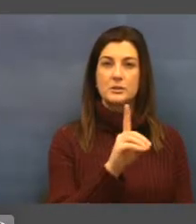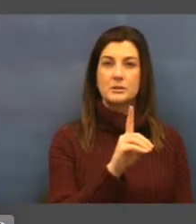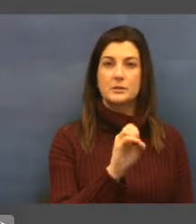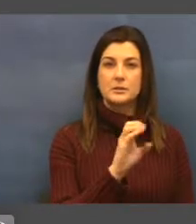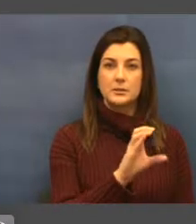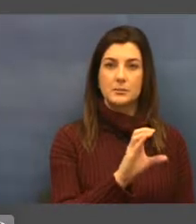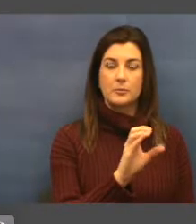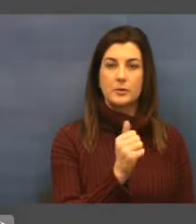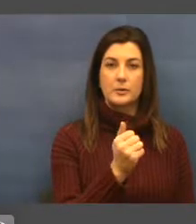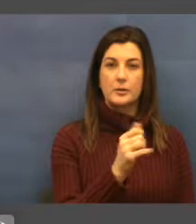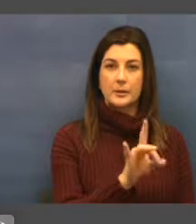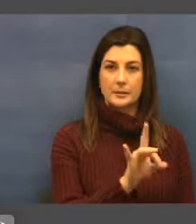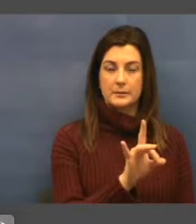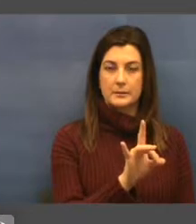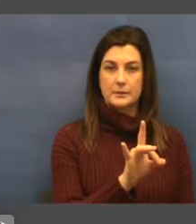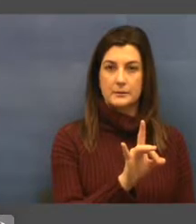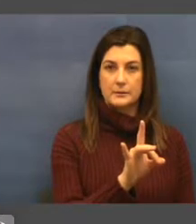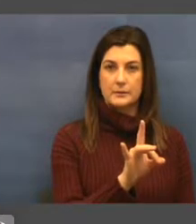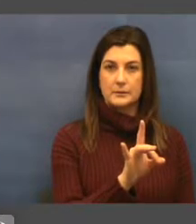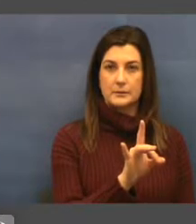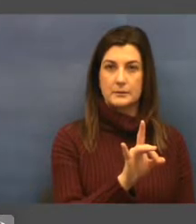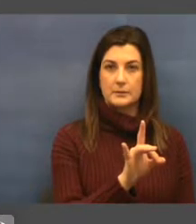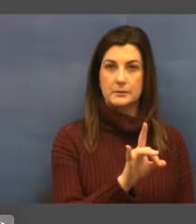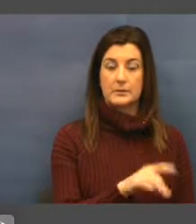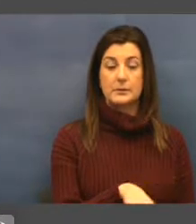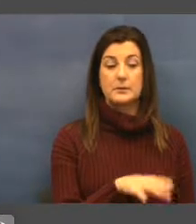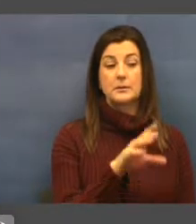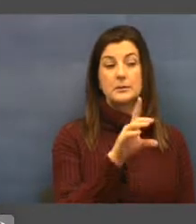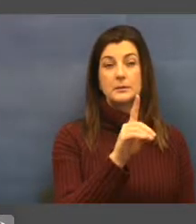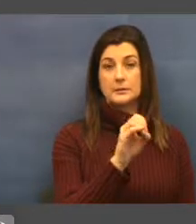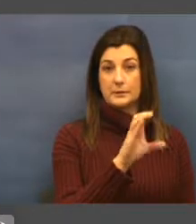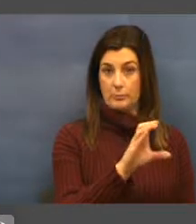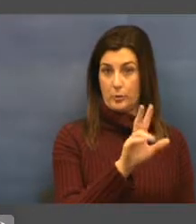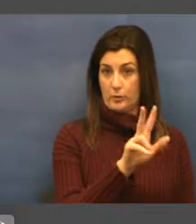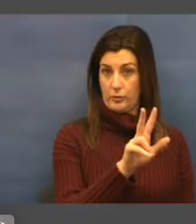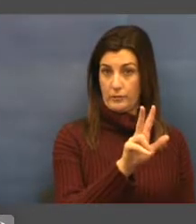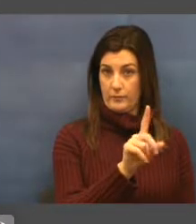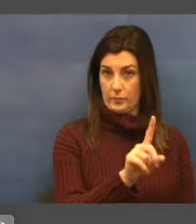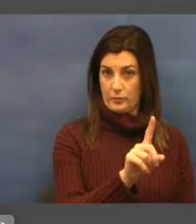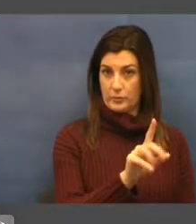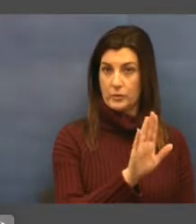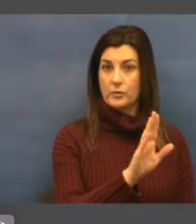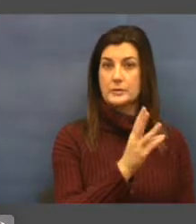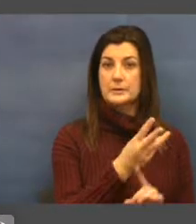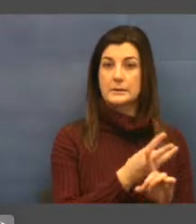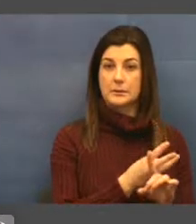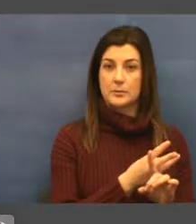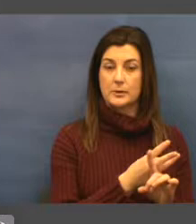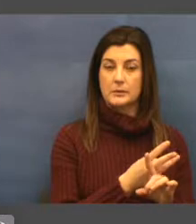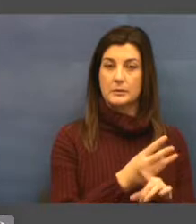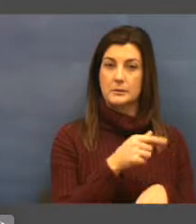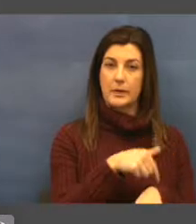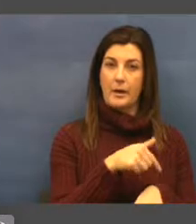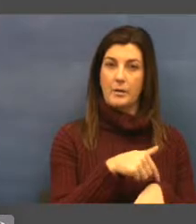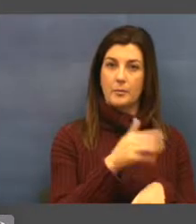December 18th. As of December 31st, your 6-month grace period will